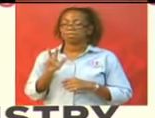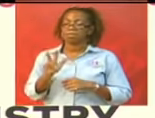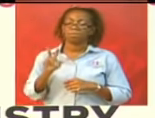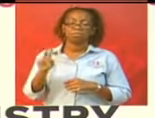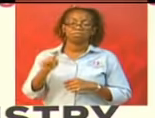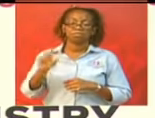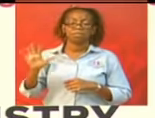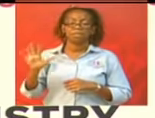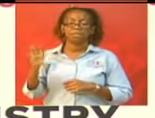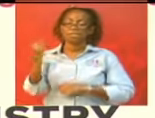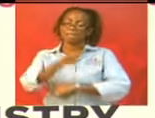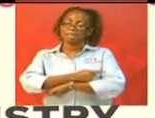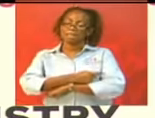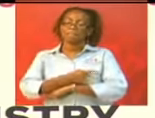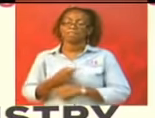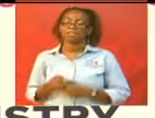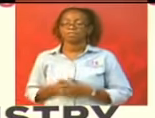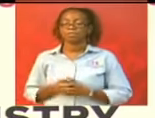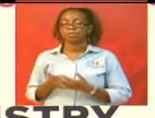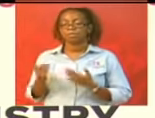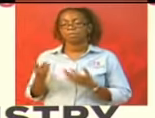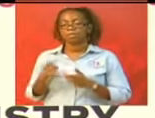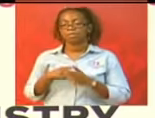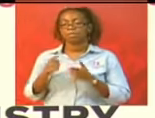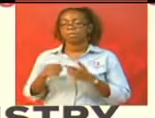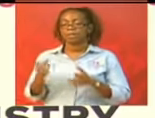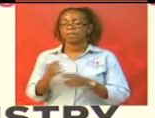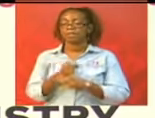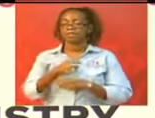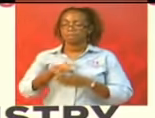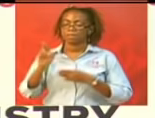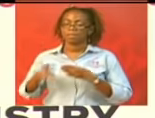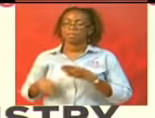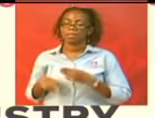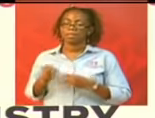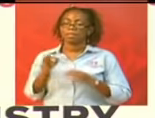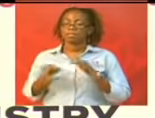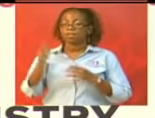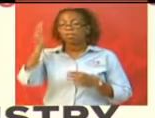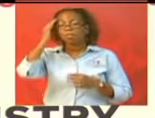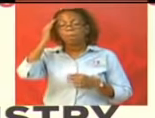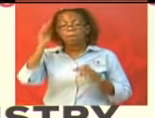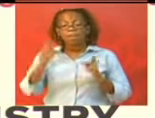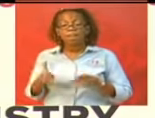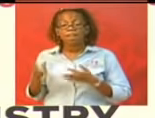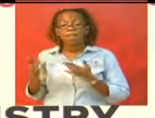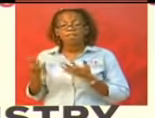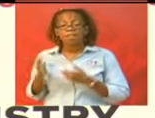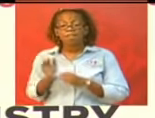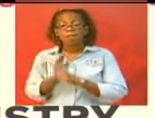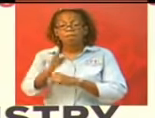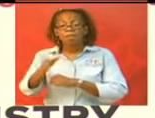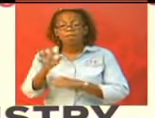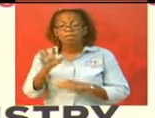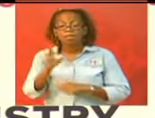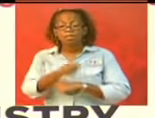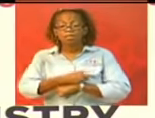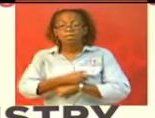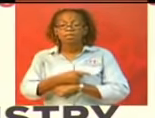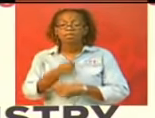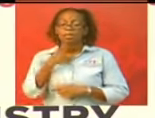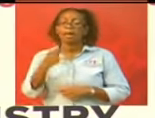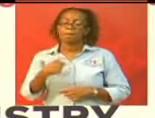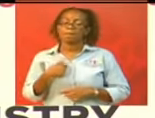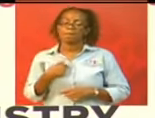persons getting results. If you have someone waiting longer than that, please let us know who they are. We need a name, a phone contact, so that we